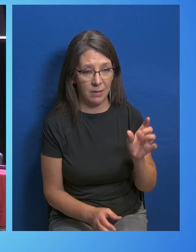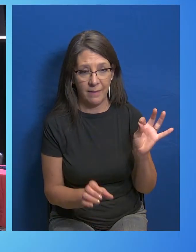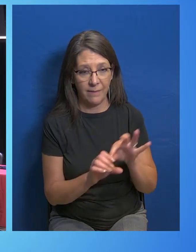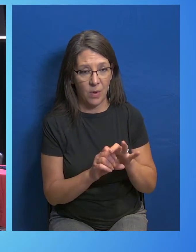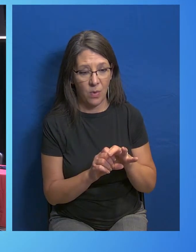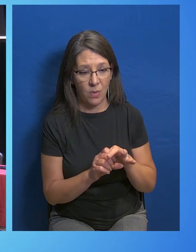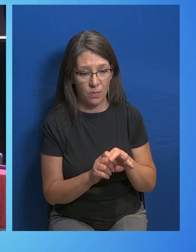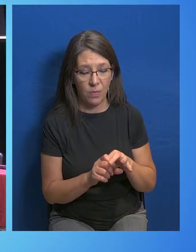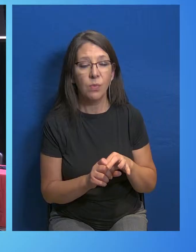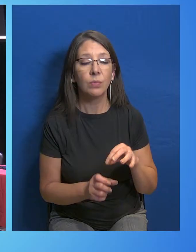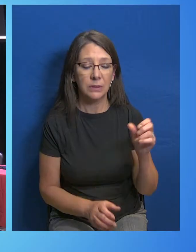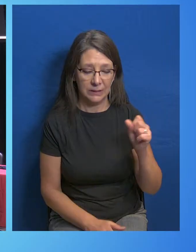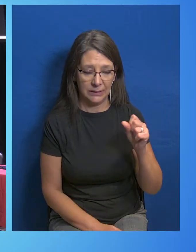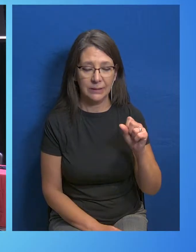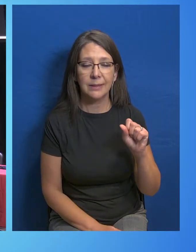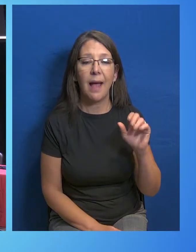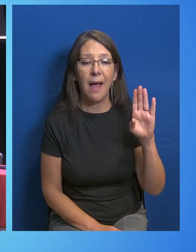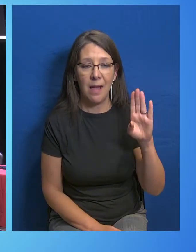Yes, aye.